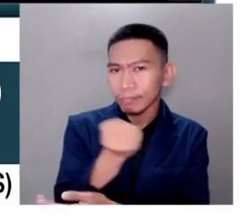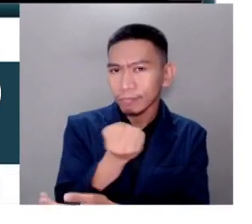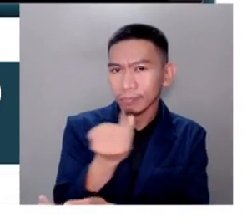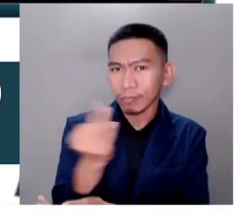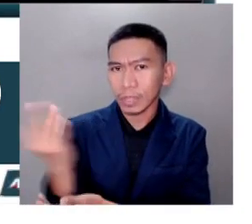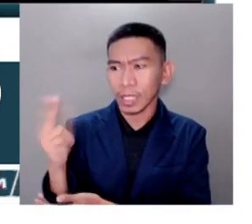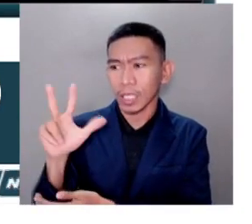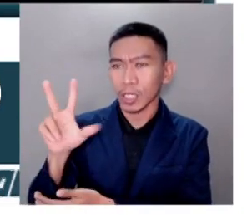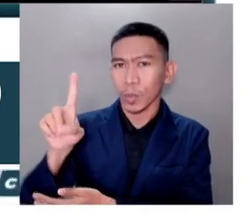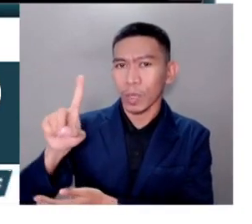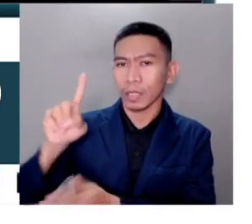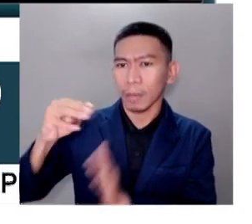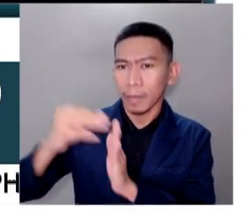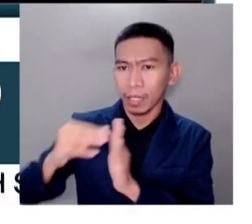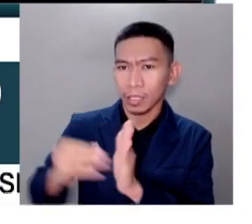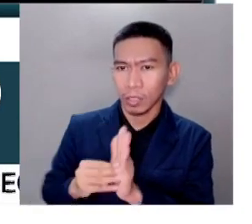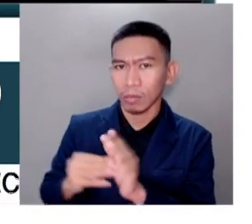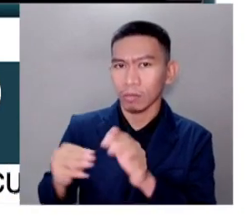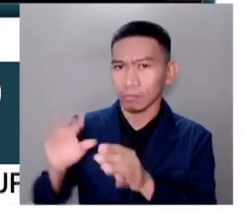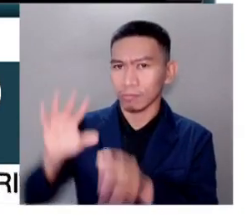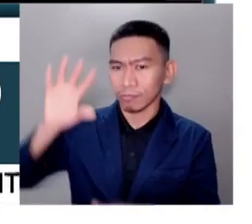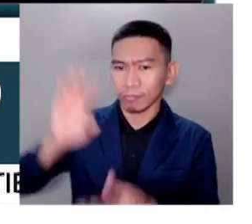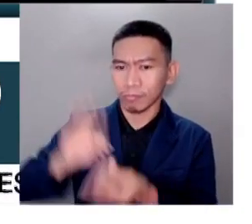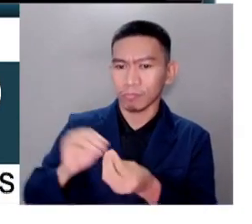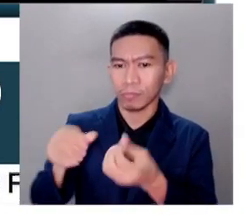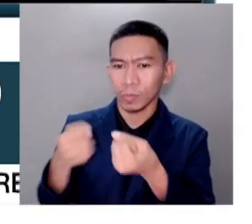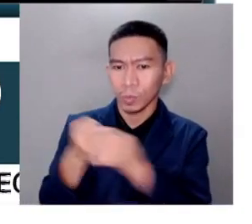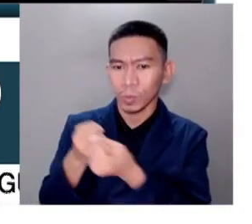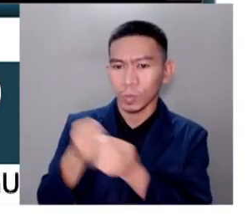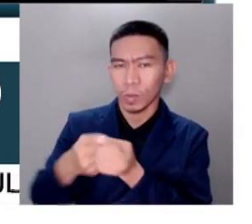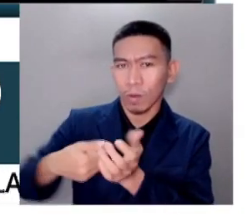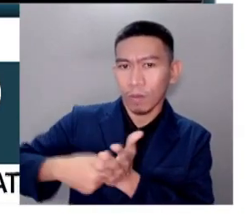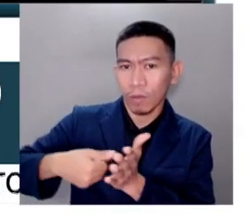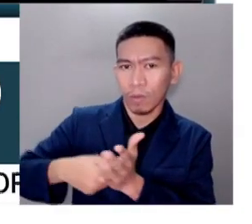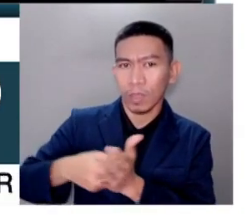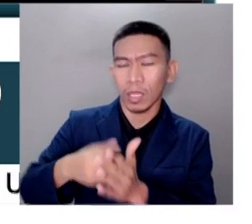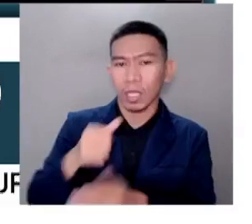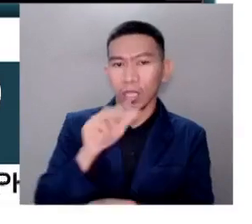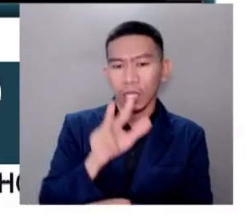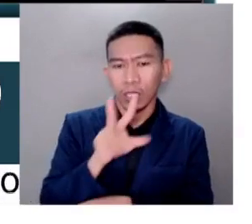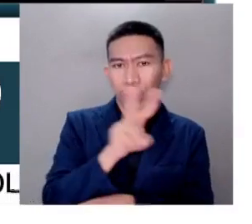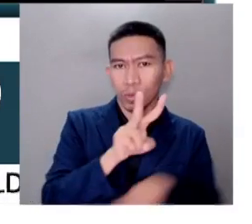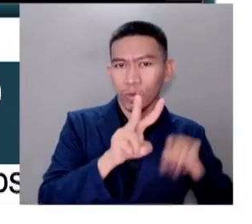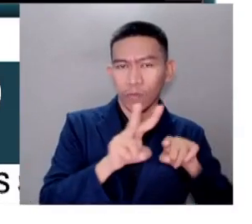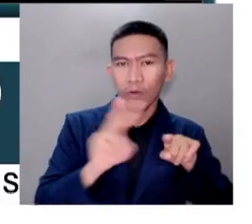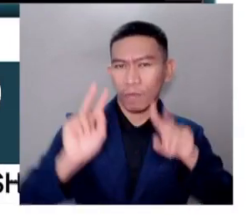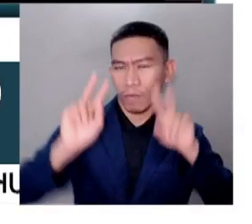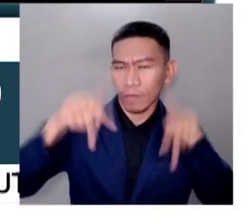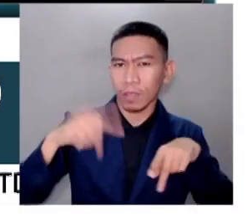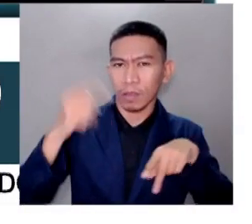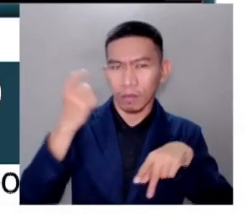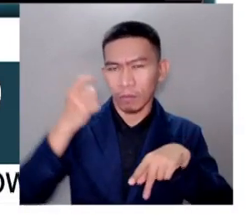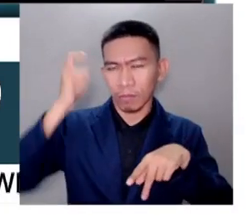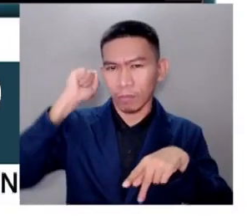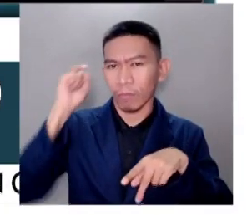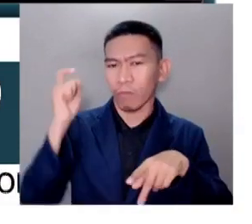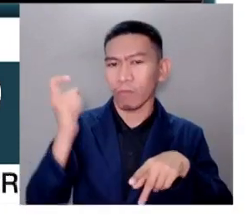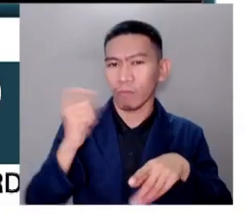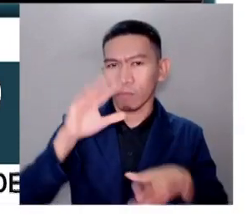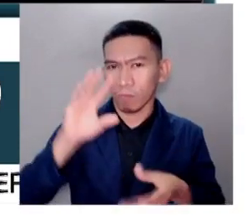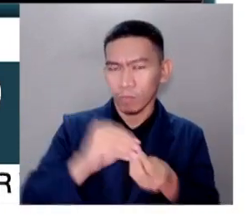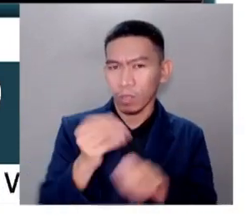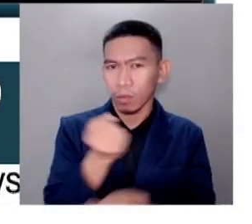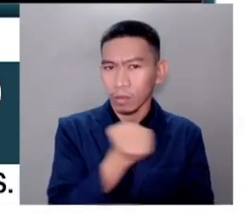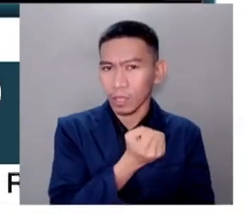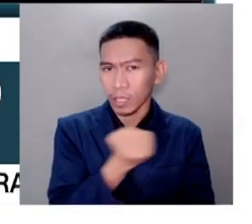vote mandate for Marcos Jr. and 32 for Vice President-elect Sara Duterte Carpio. Add to that